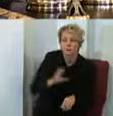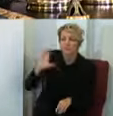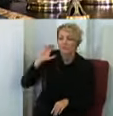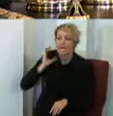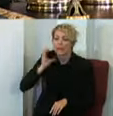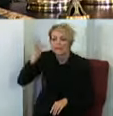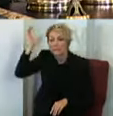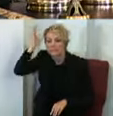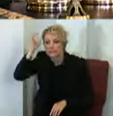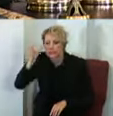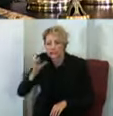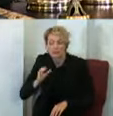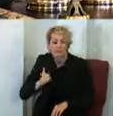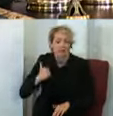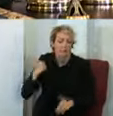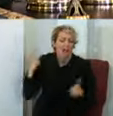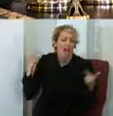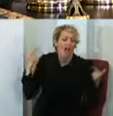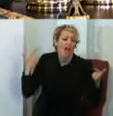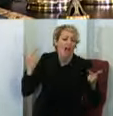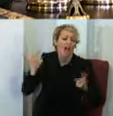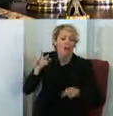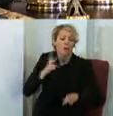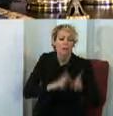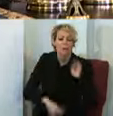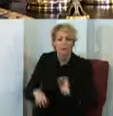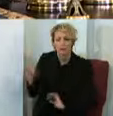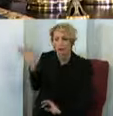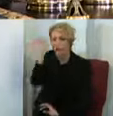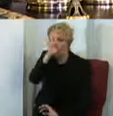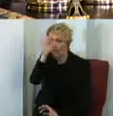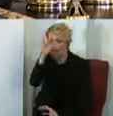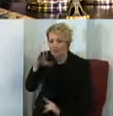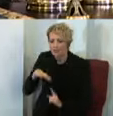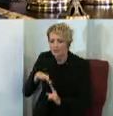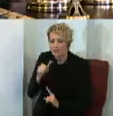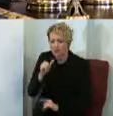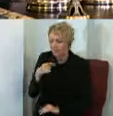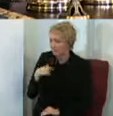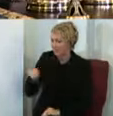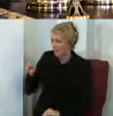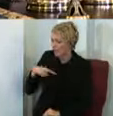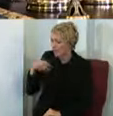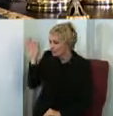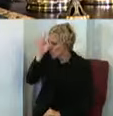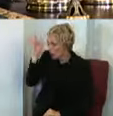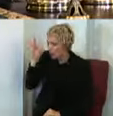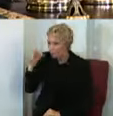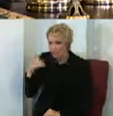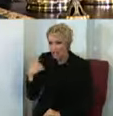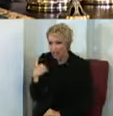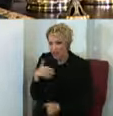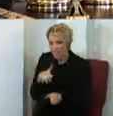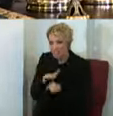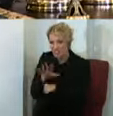cousins, and all of those that we don't know, especially those that we don't know, who have enough faith to